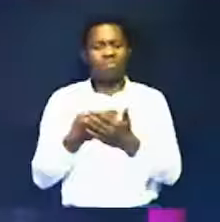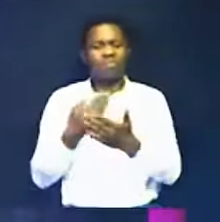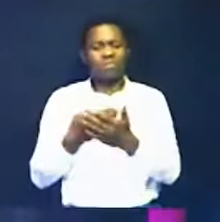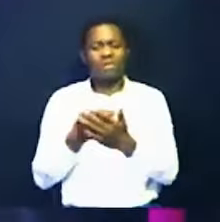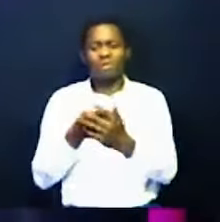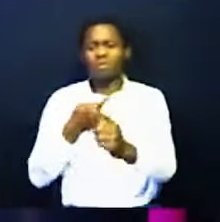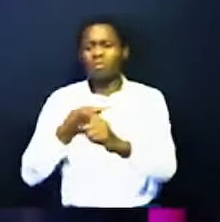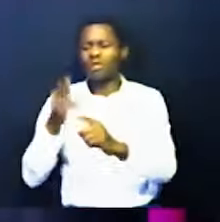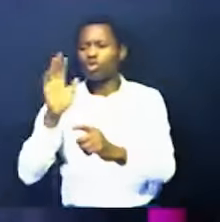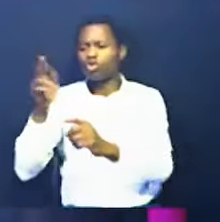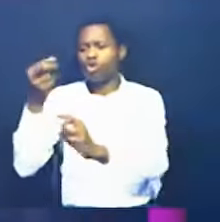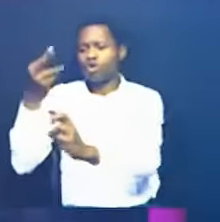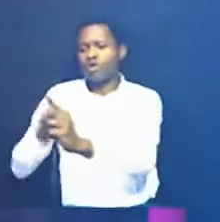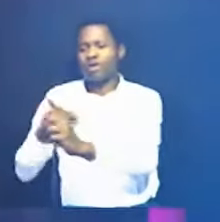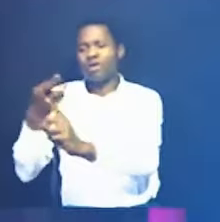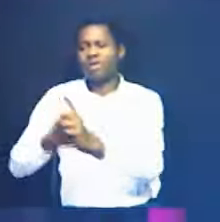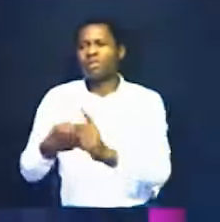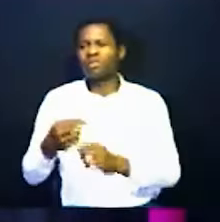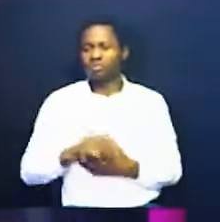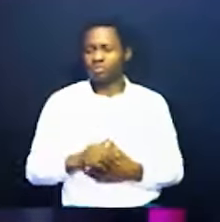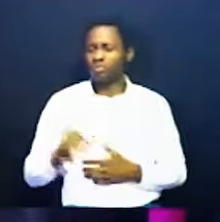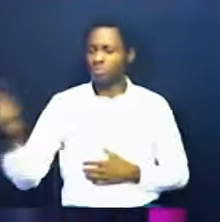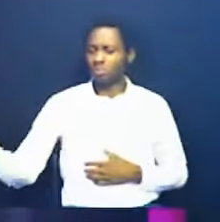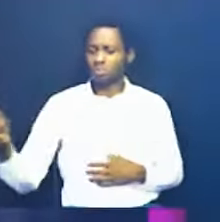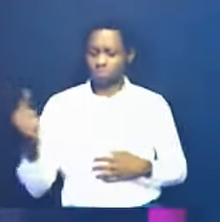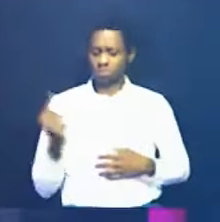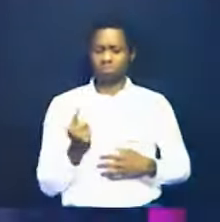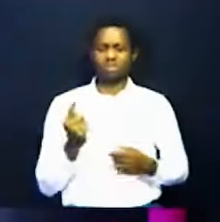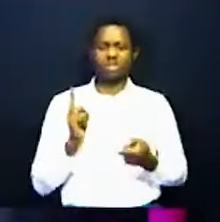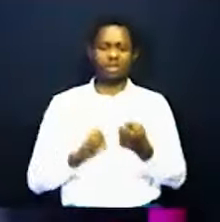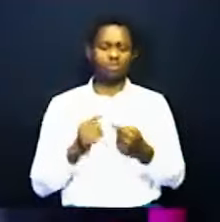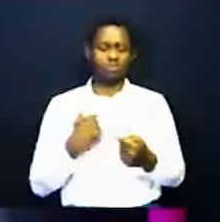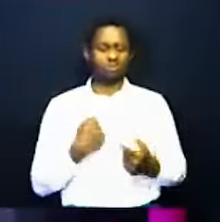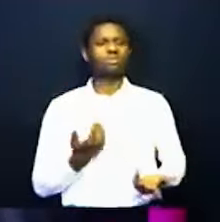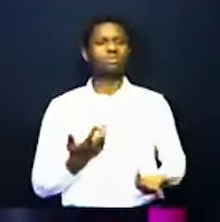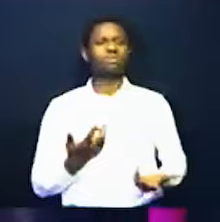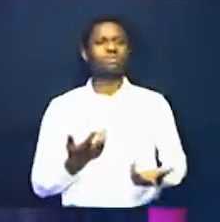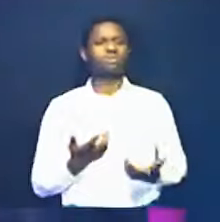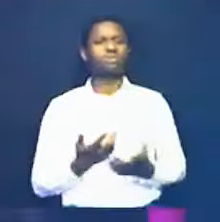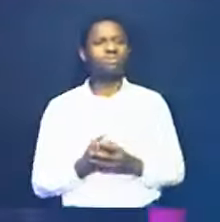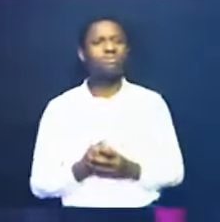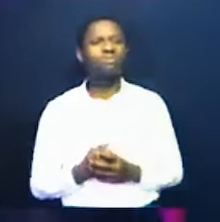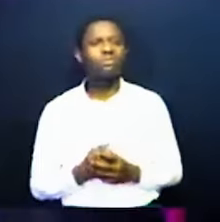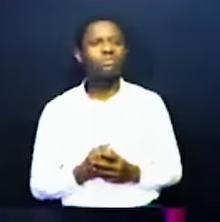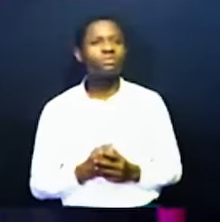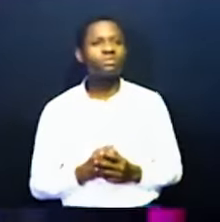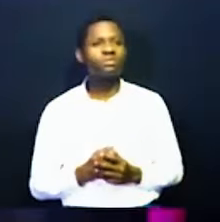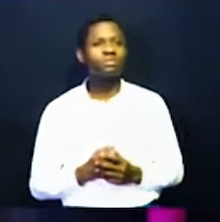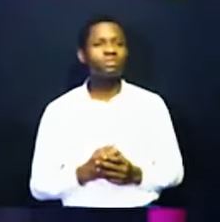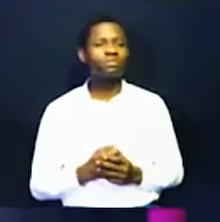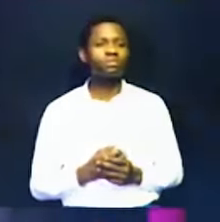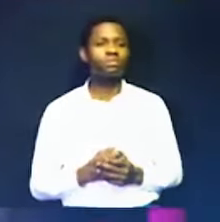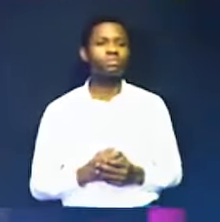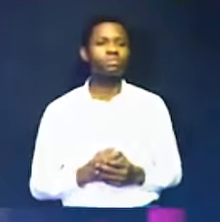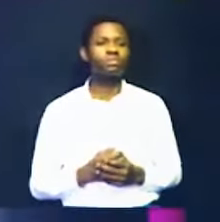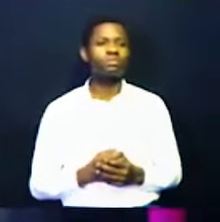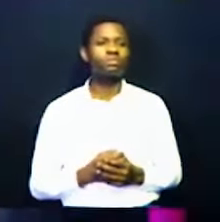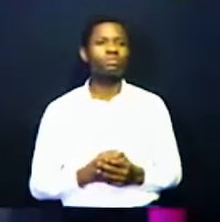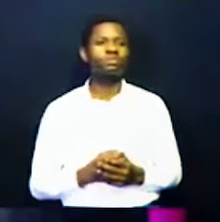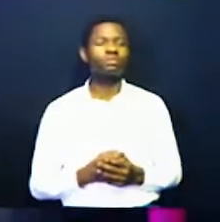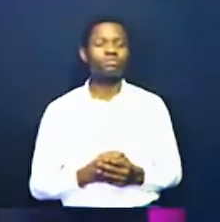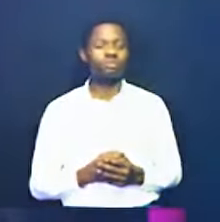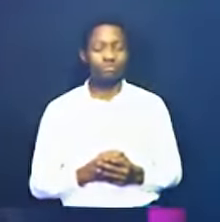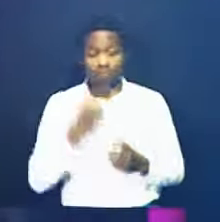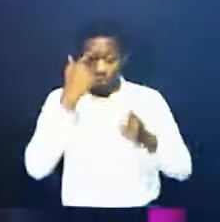to pay her rent. We have told them that they should live